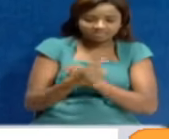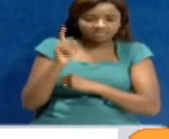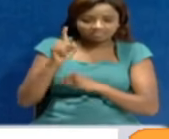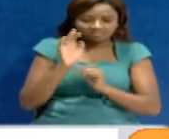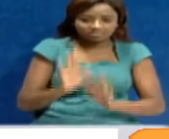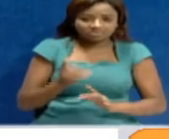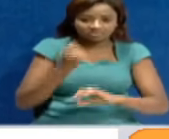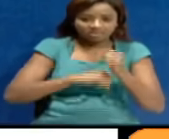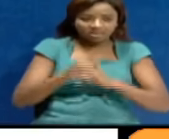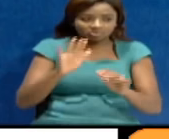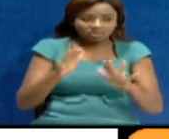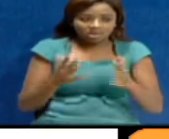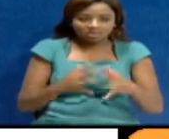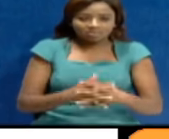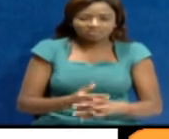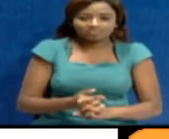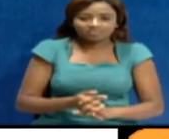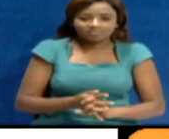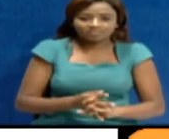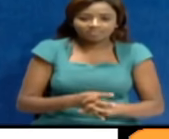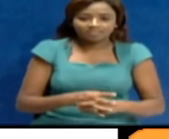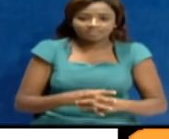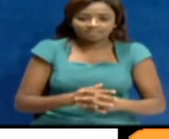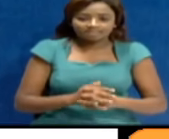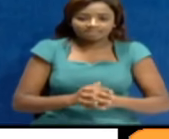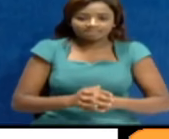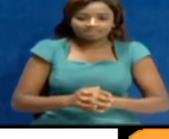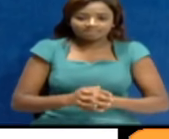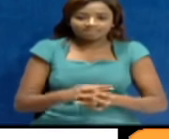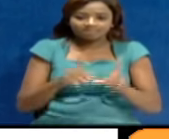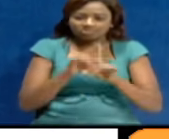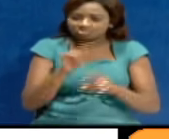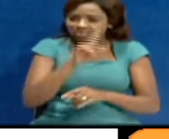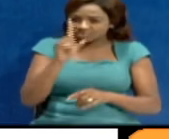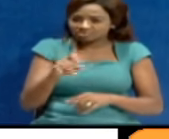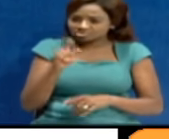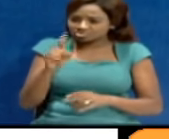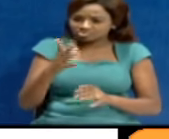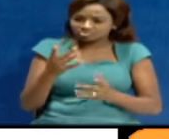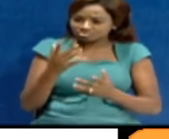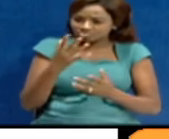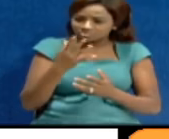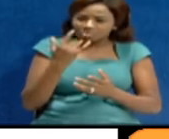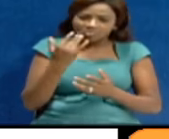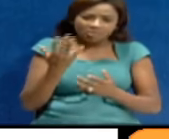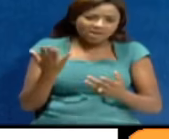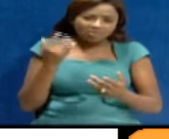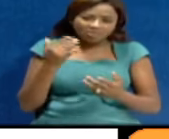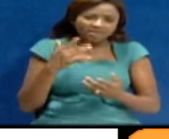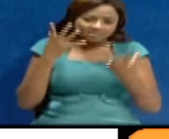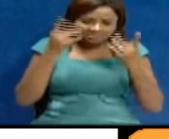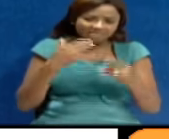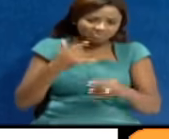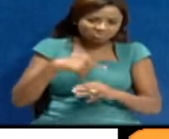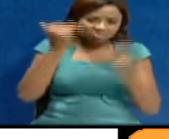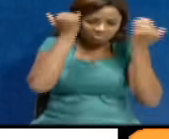that. I know this is a bit late in the day to ask you this, but I'll still ask it. What initially motivated you, Okiya, to move to court on this